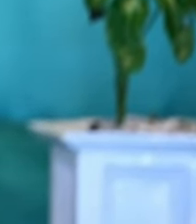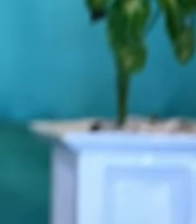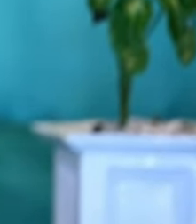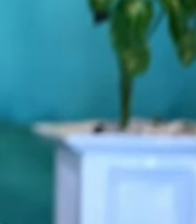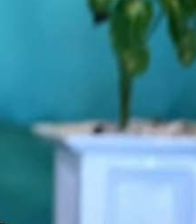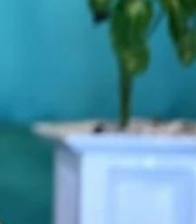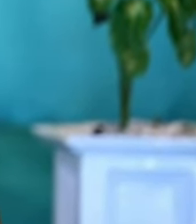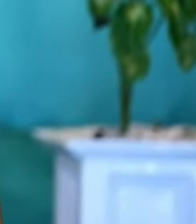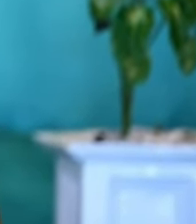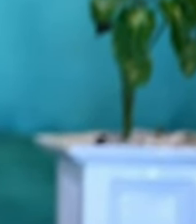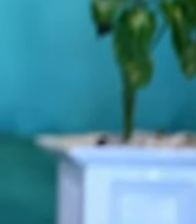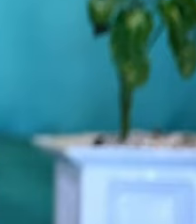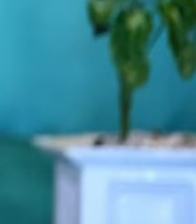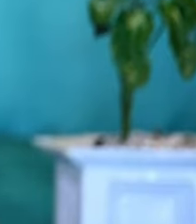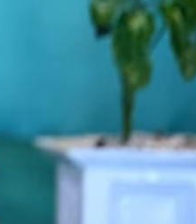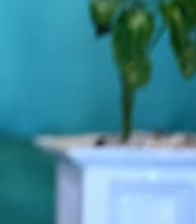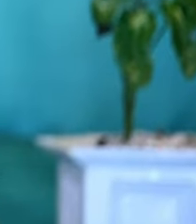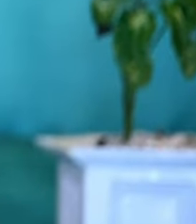Lord,